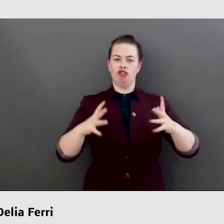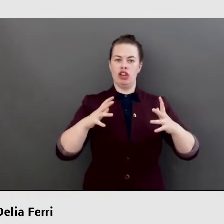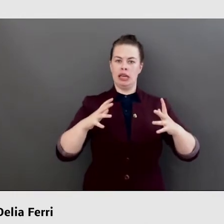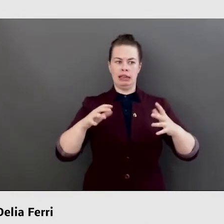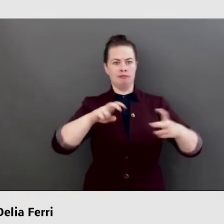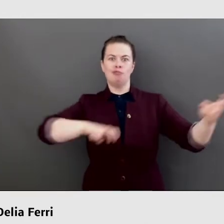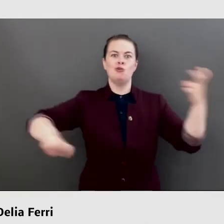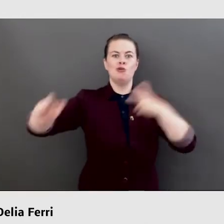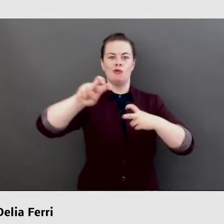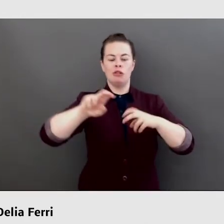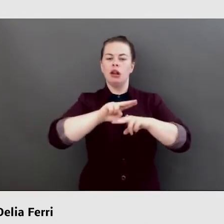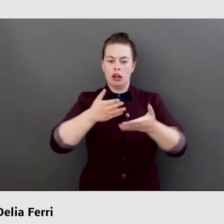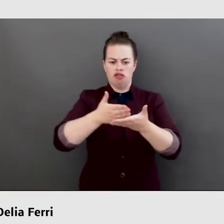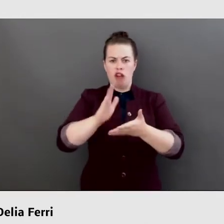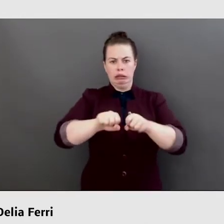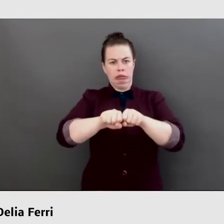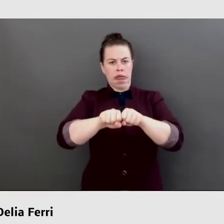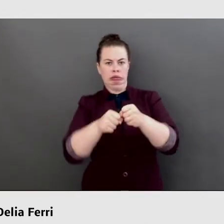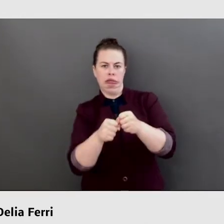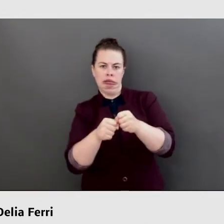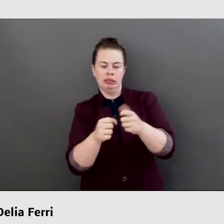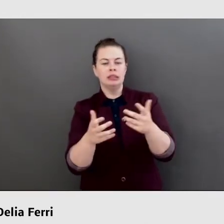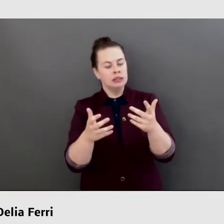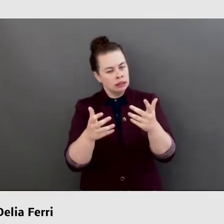limit the